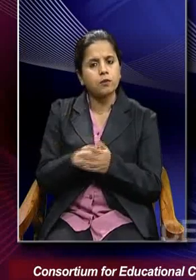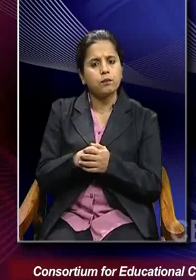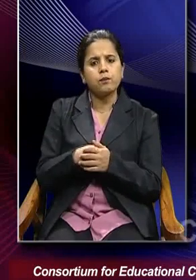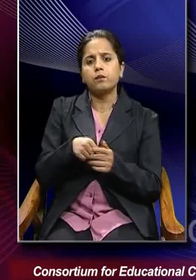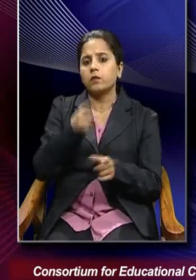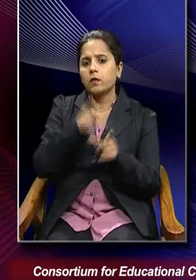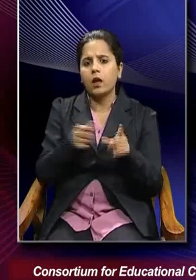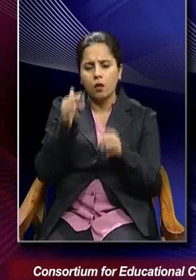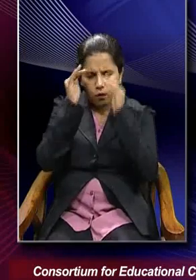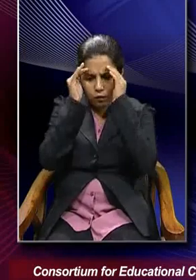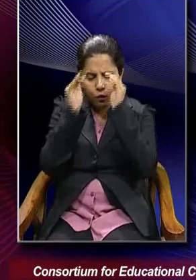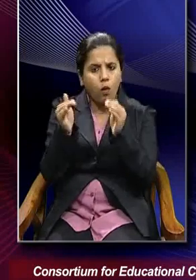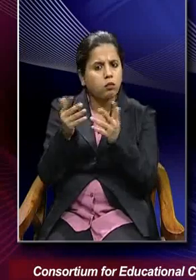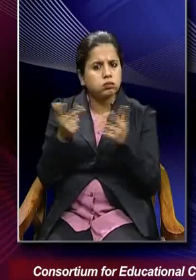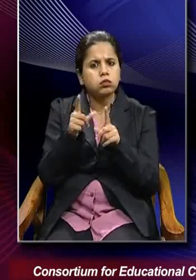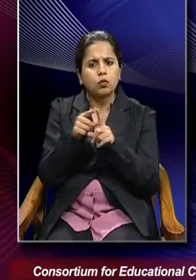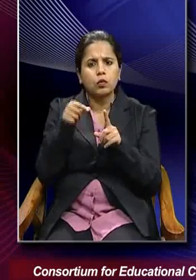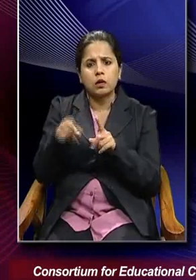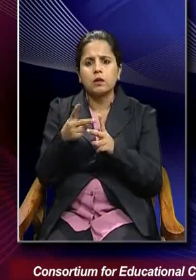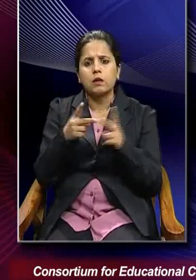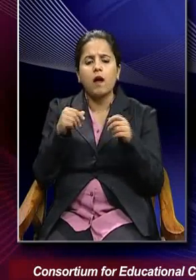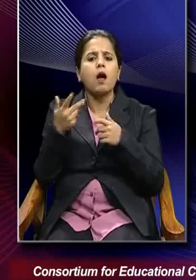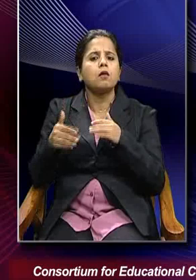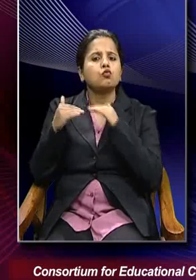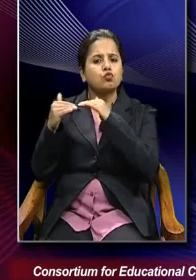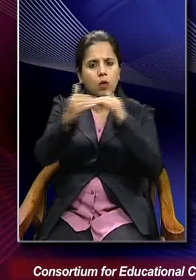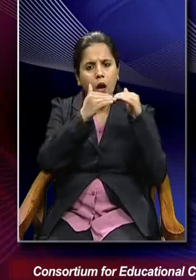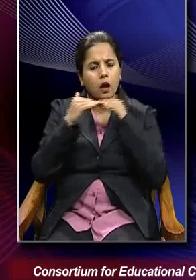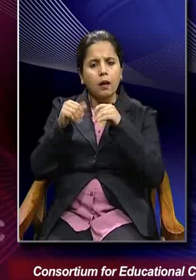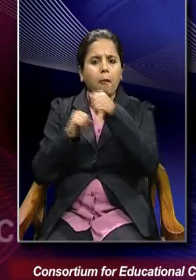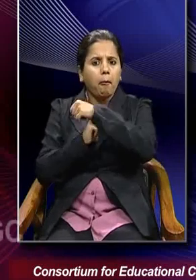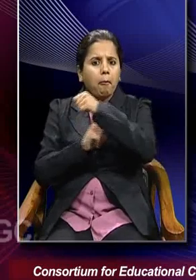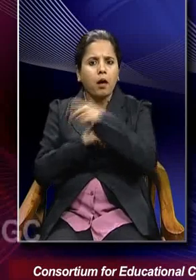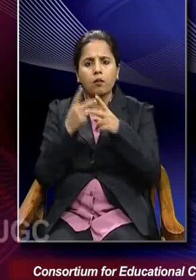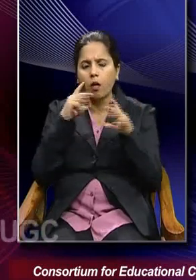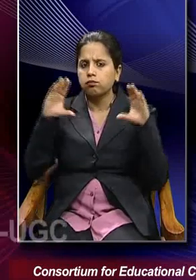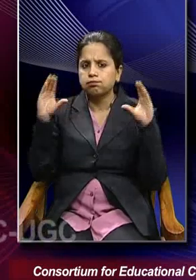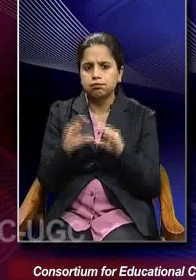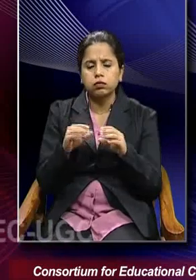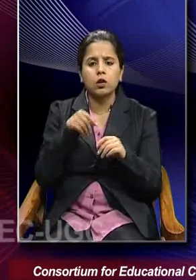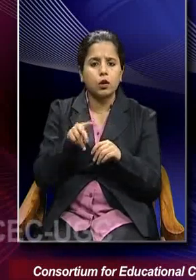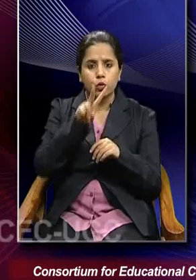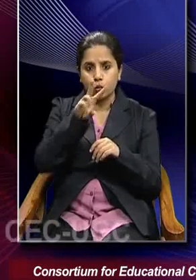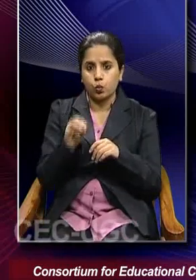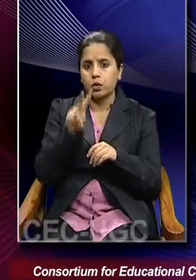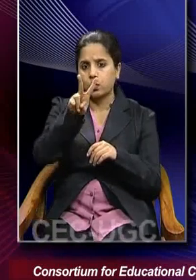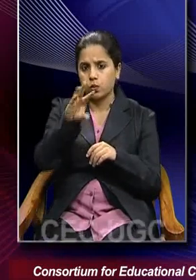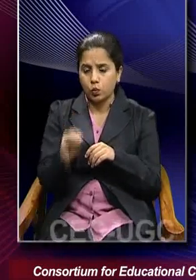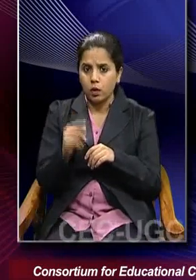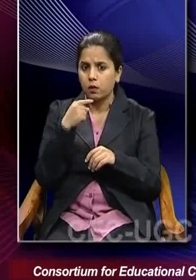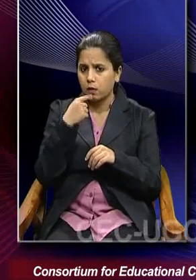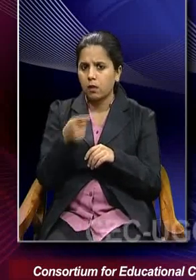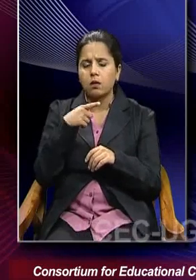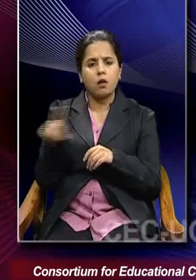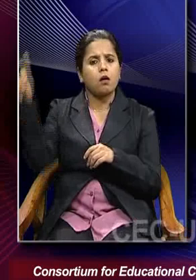day focused on bridging the standardization gap. In the year 2020 the day